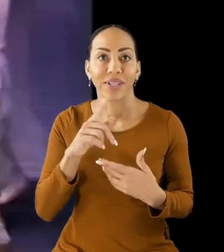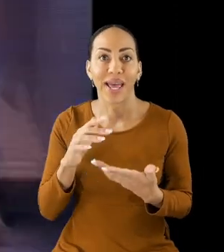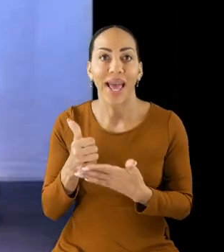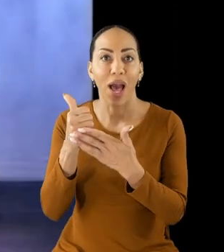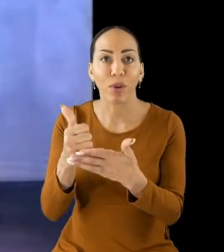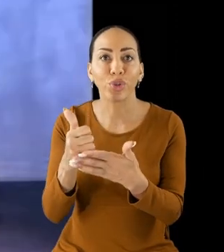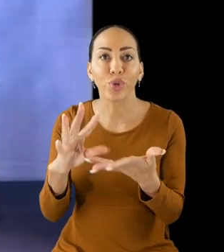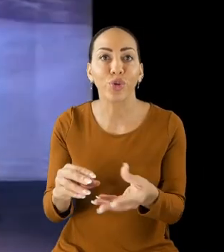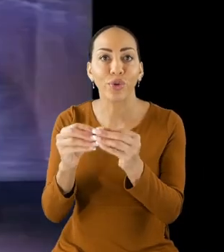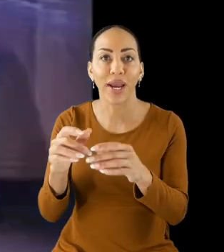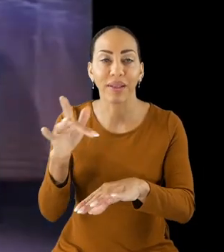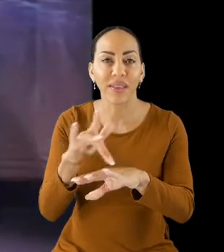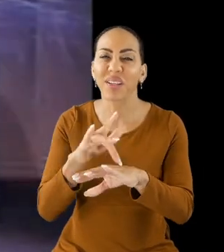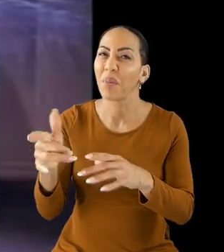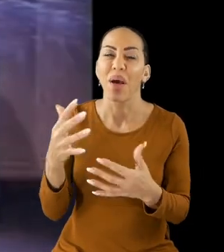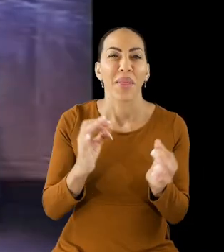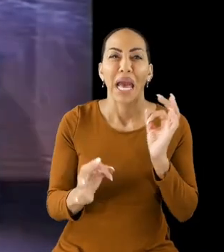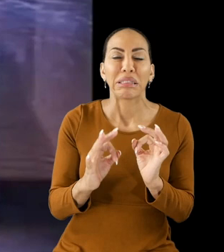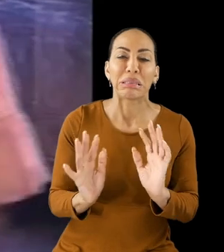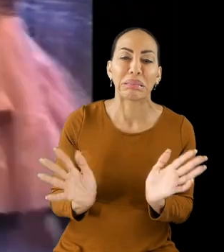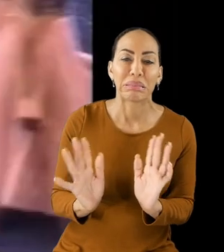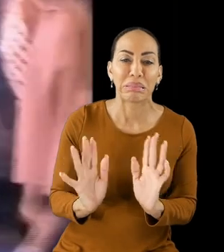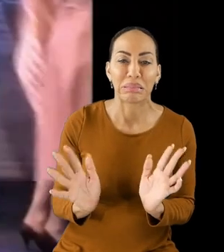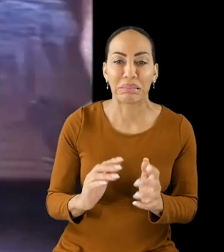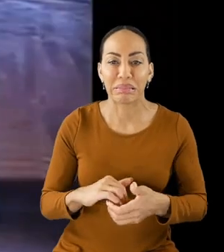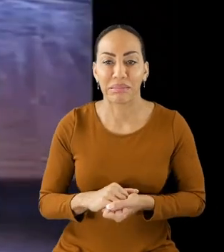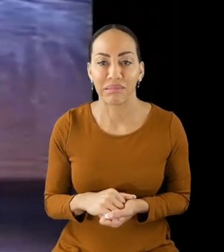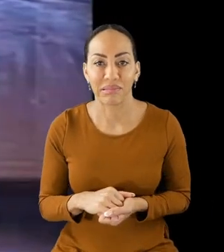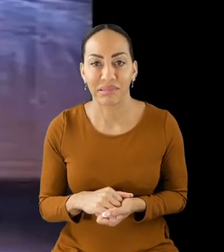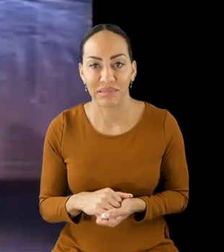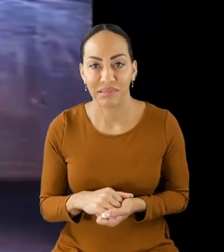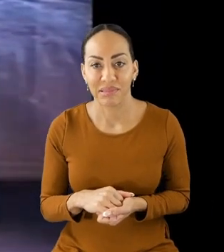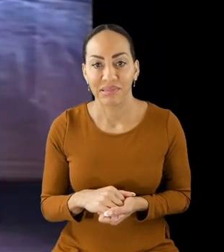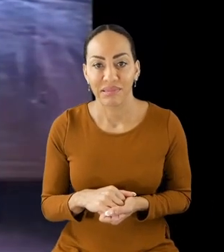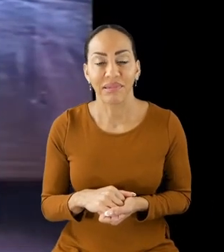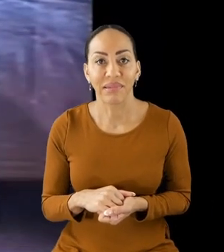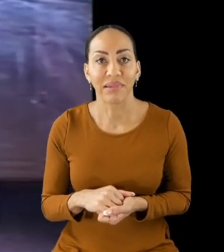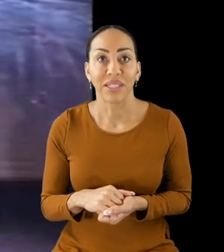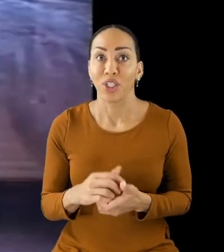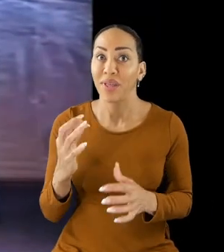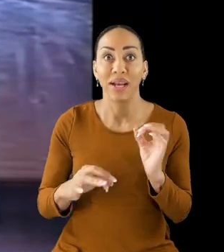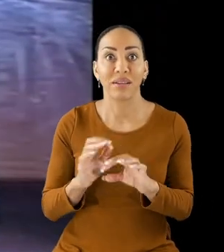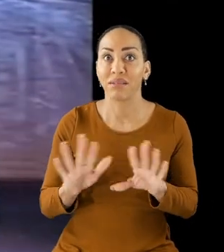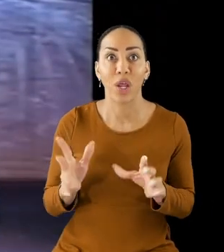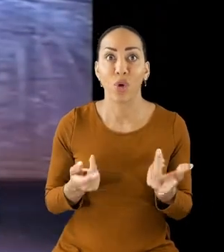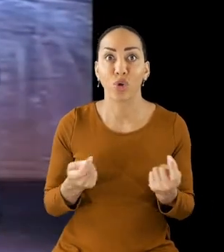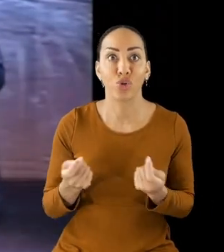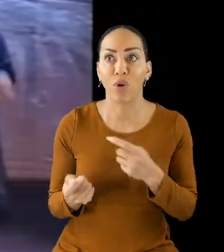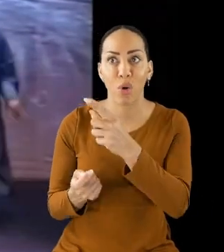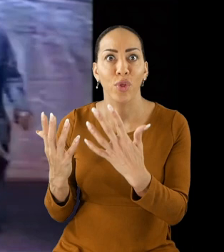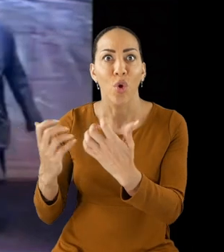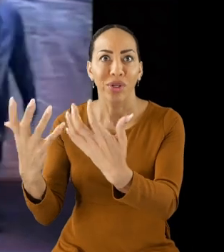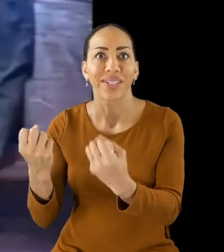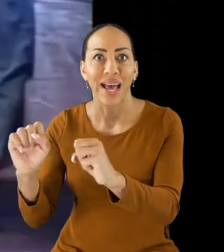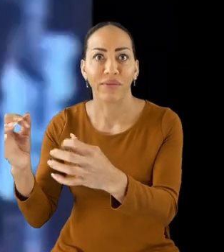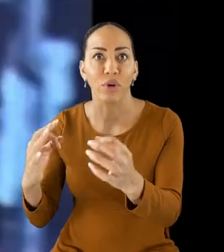so pleasant. The normal theatre hierarchy privileging the actors over the audience is actually reversed as the audience takes control.